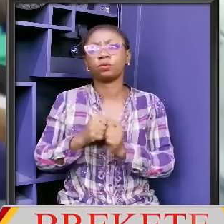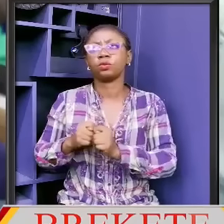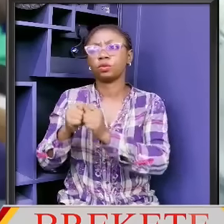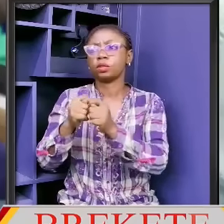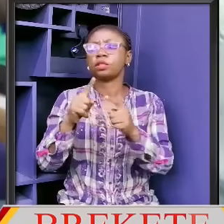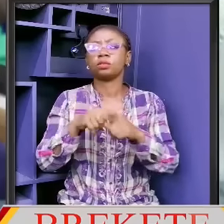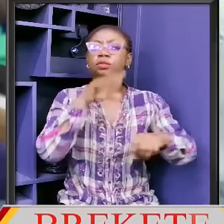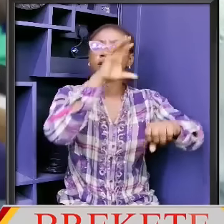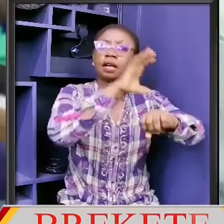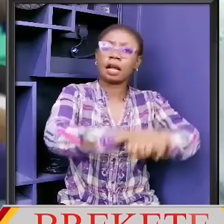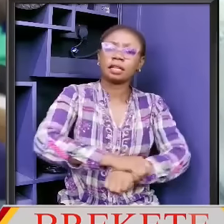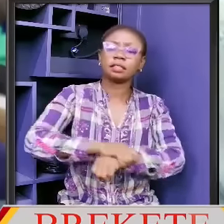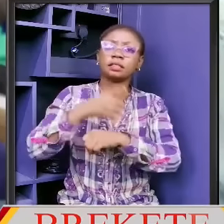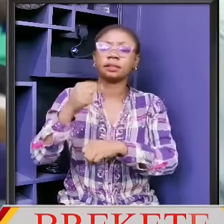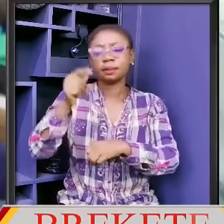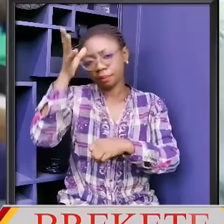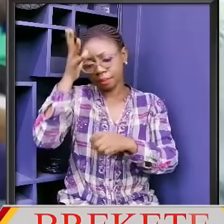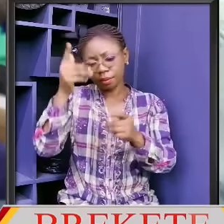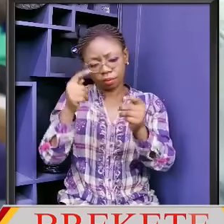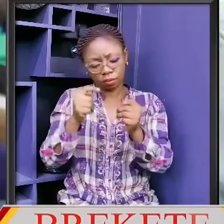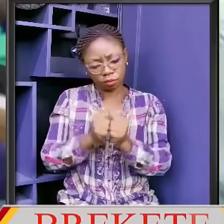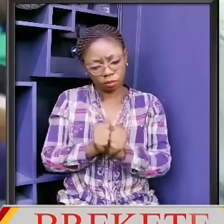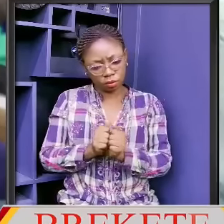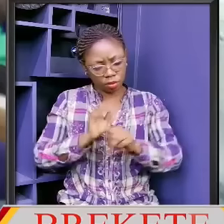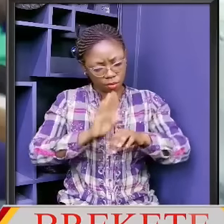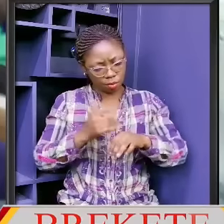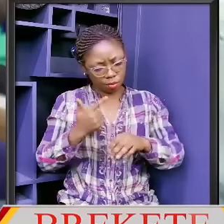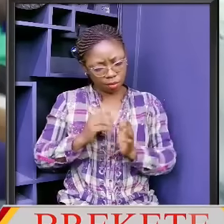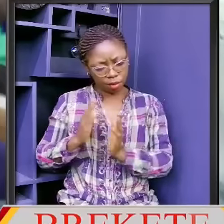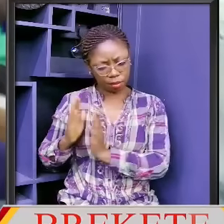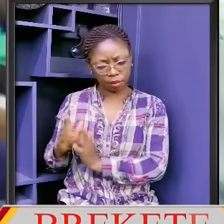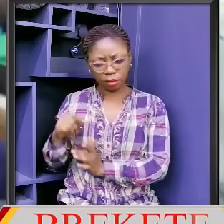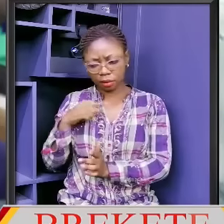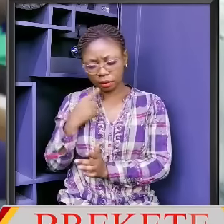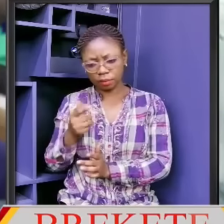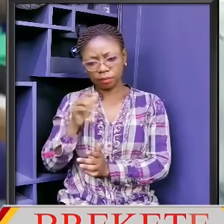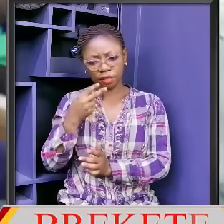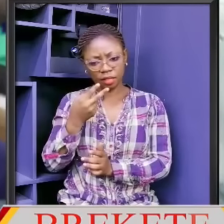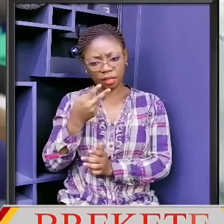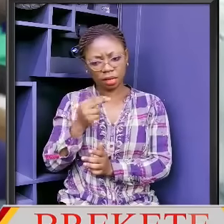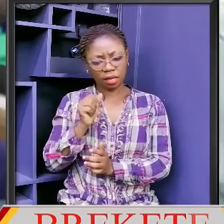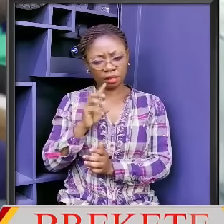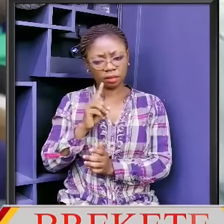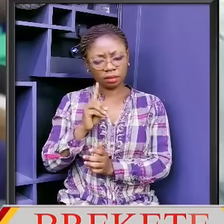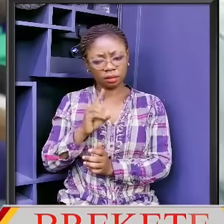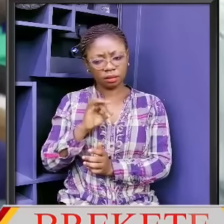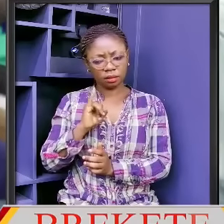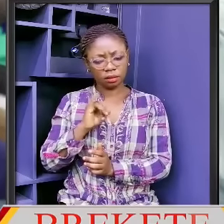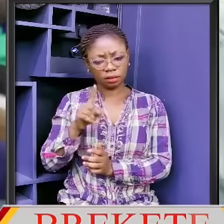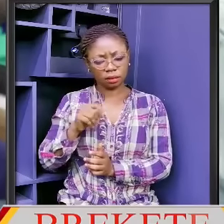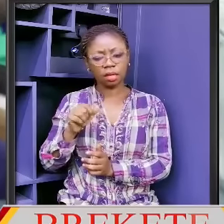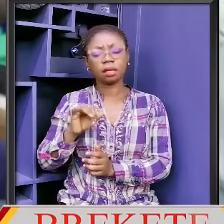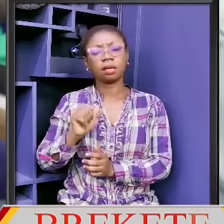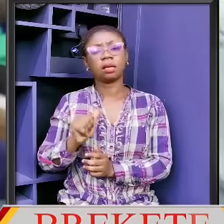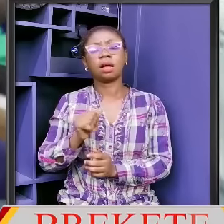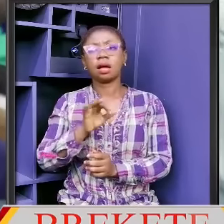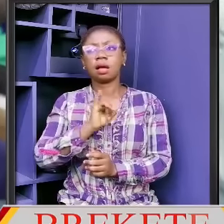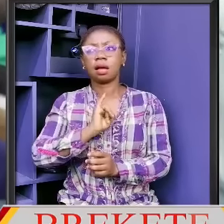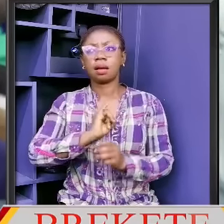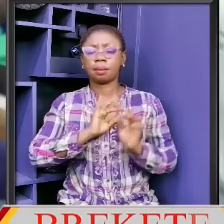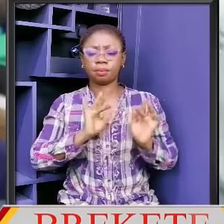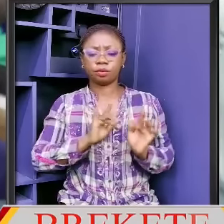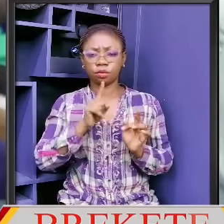the baba with. The baba with. He can't call me aside. Can't say Hadiza, I pity you. I'm sorry. Don't worry, my oga